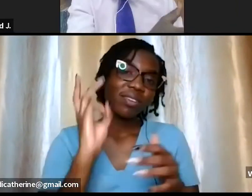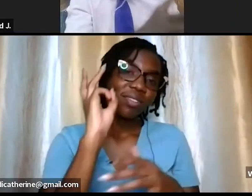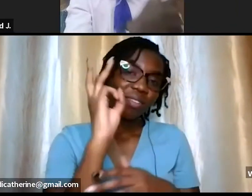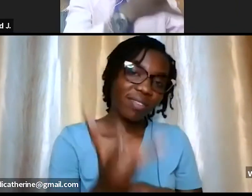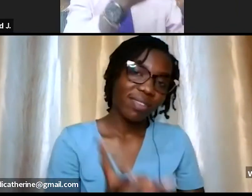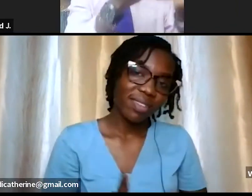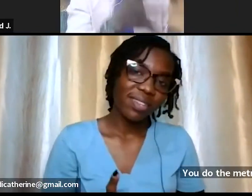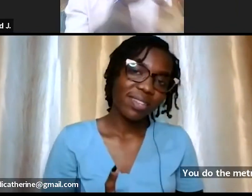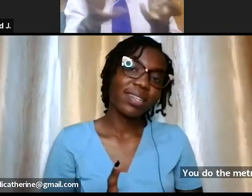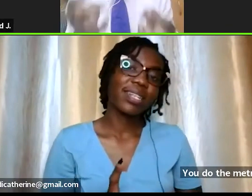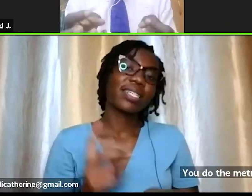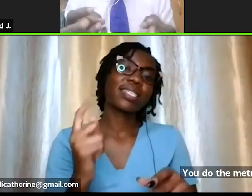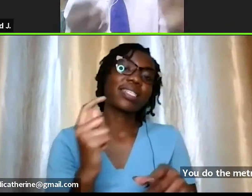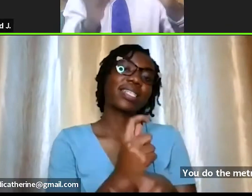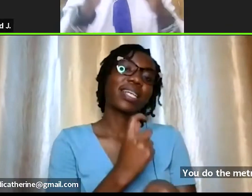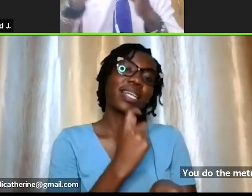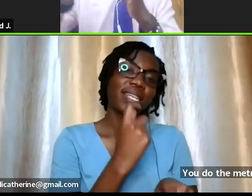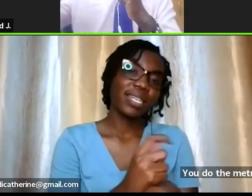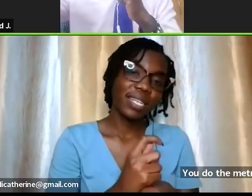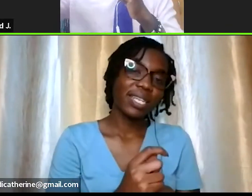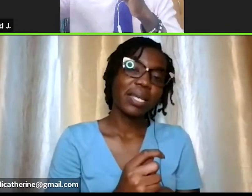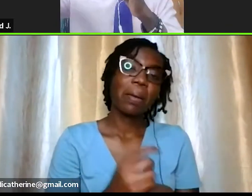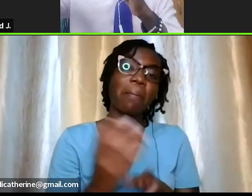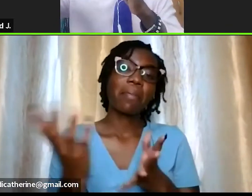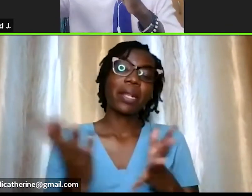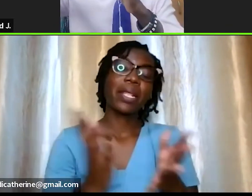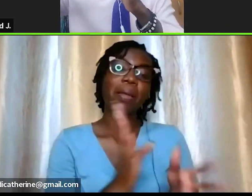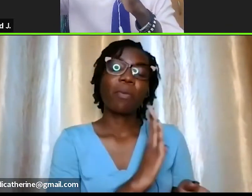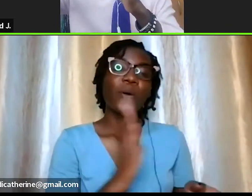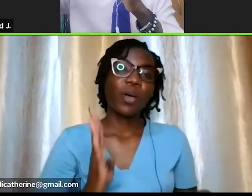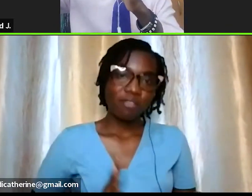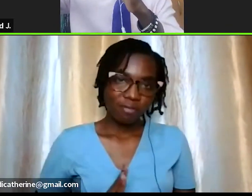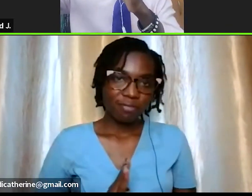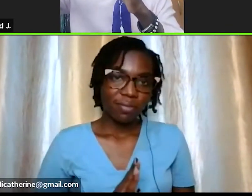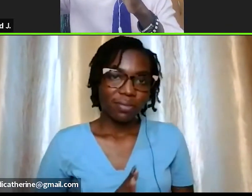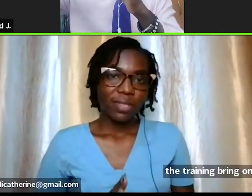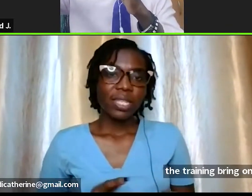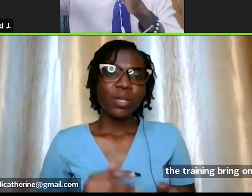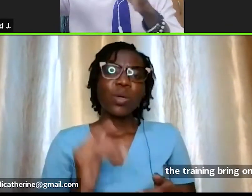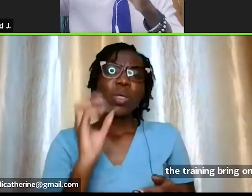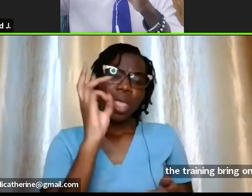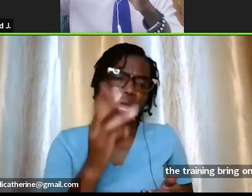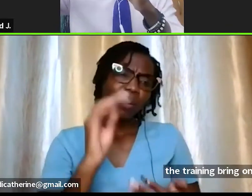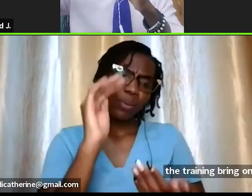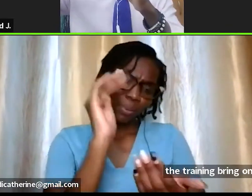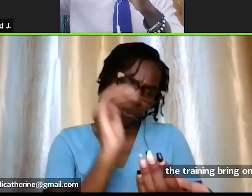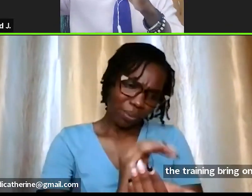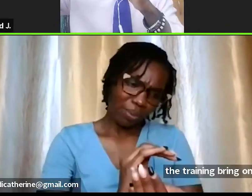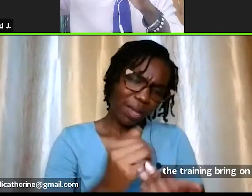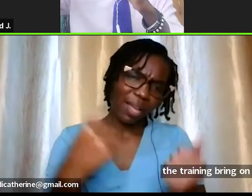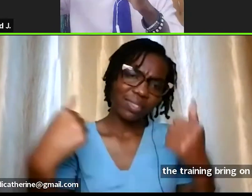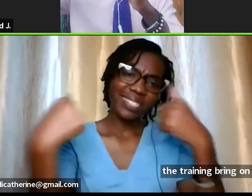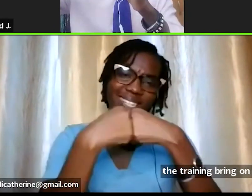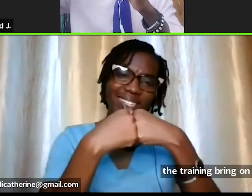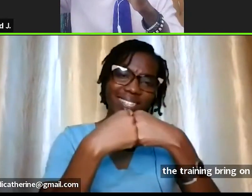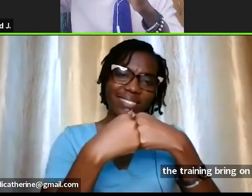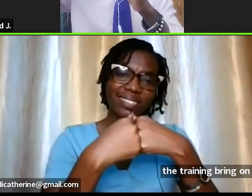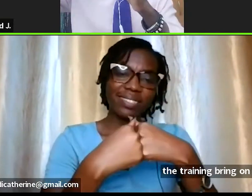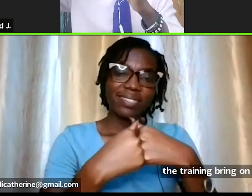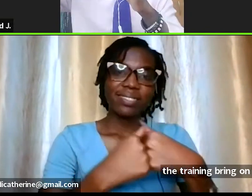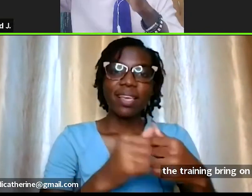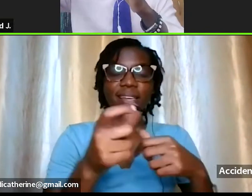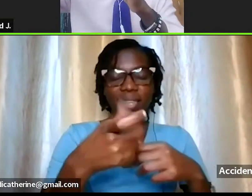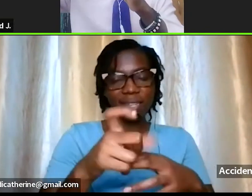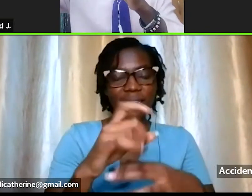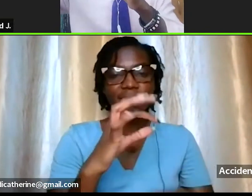the training bring on board? Is it going to reduce accidents? Is it going to increase the